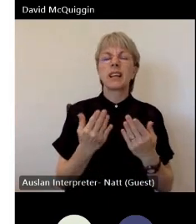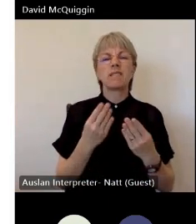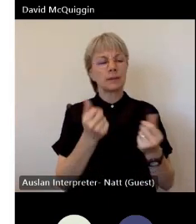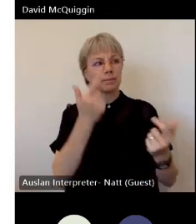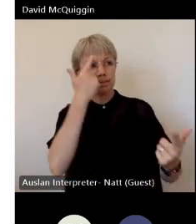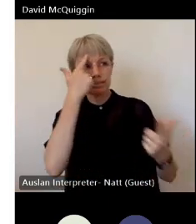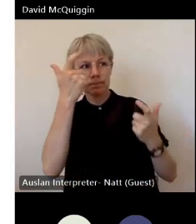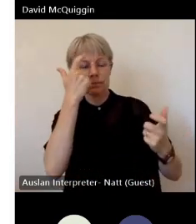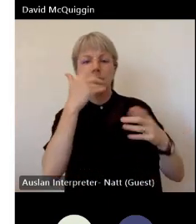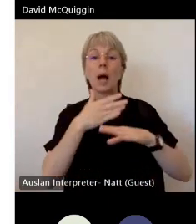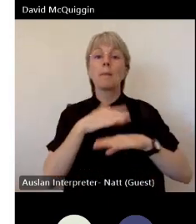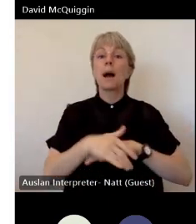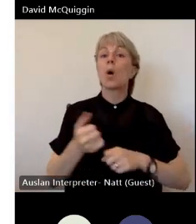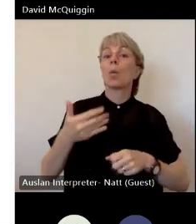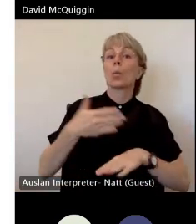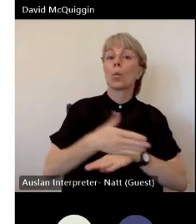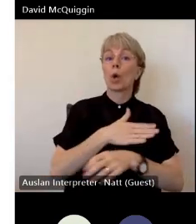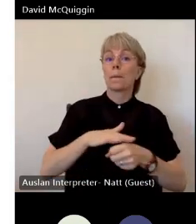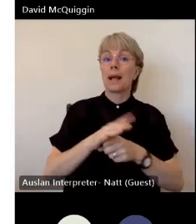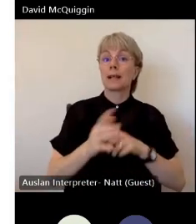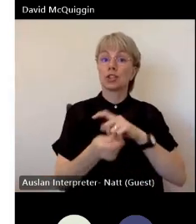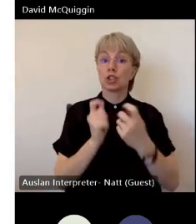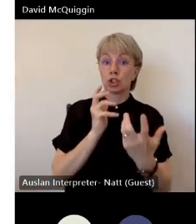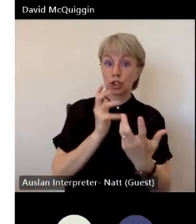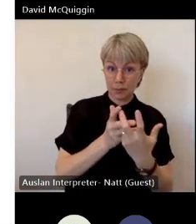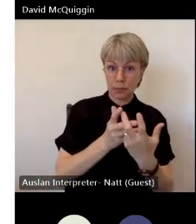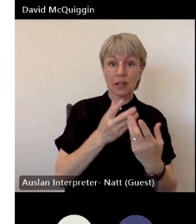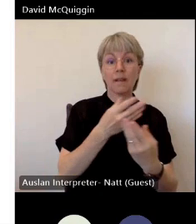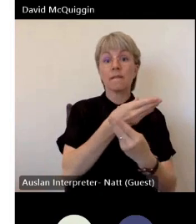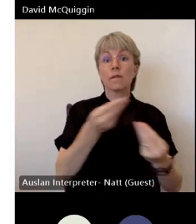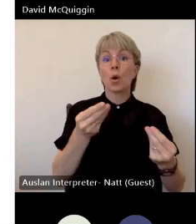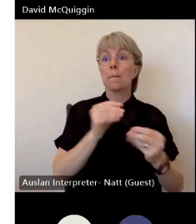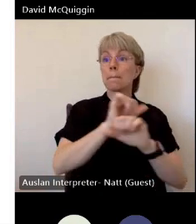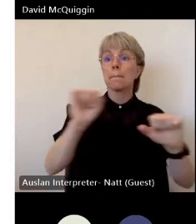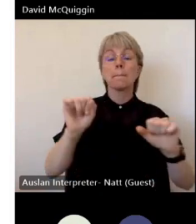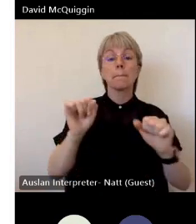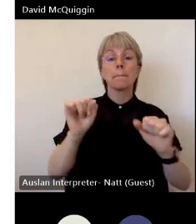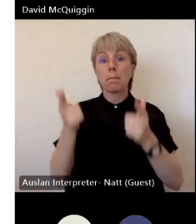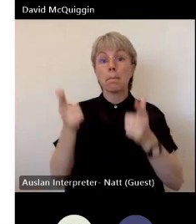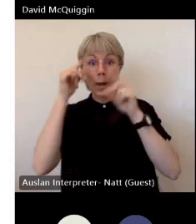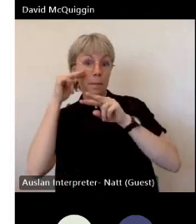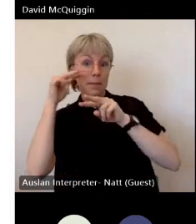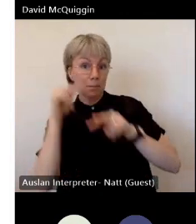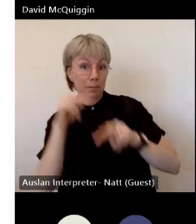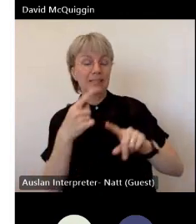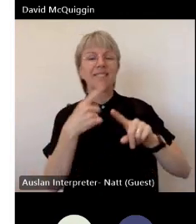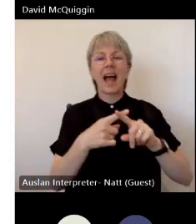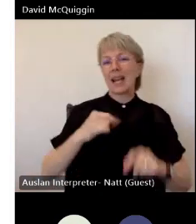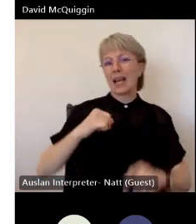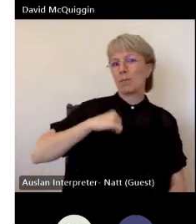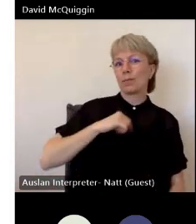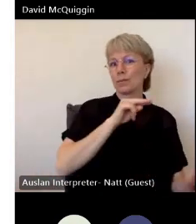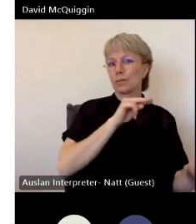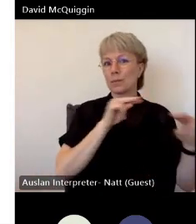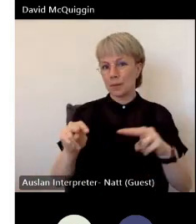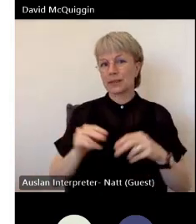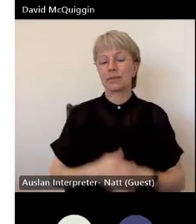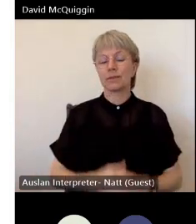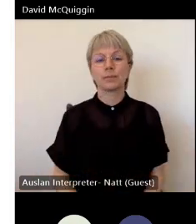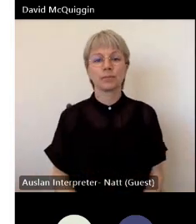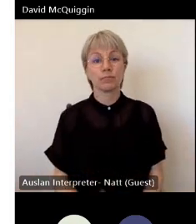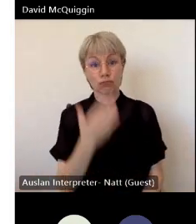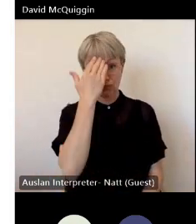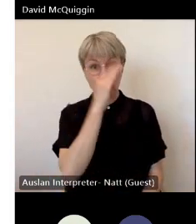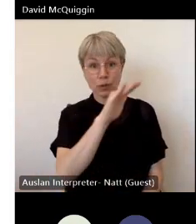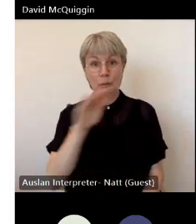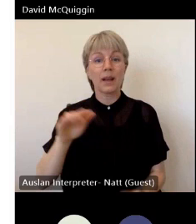workplace adjustments from the point of view of employers and employees. As many of you know, a reminder that